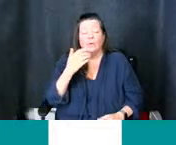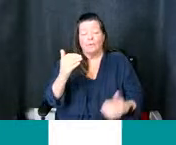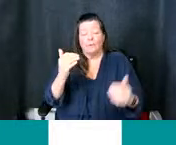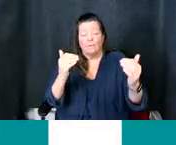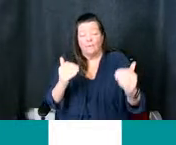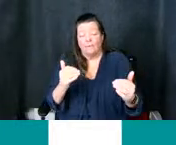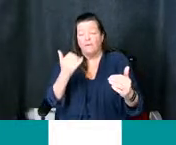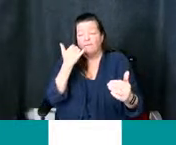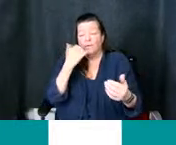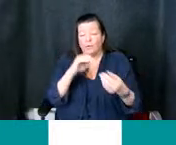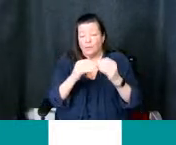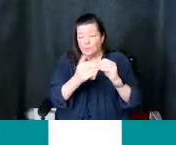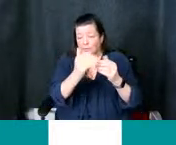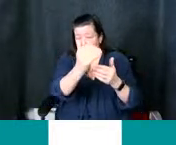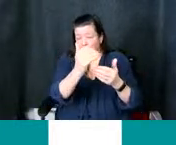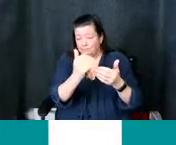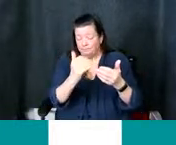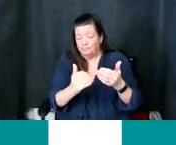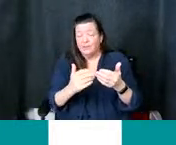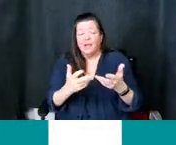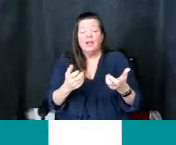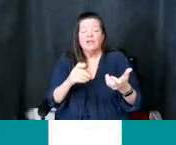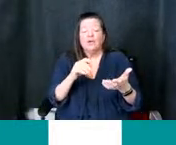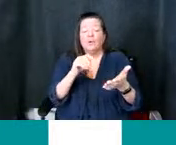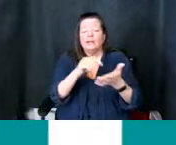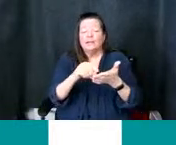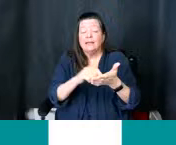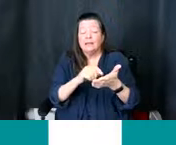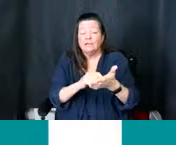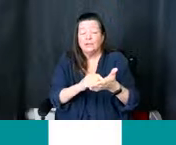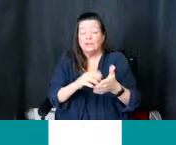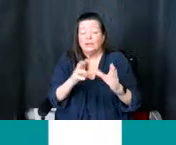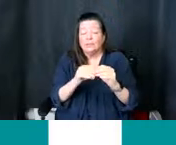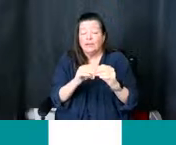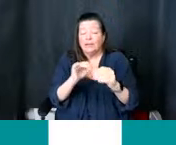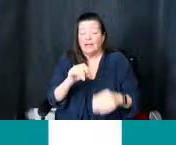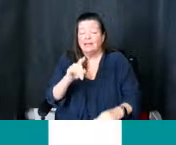408-638-0968. Want to enter meeting ID number